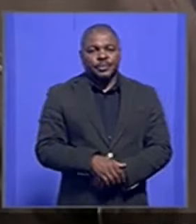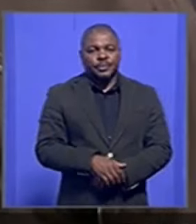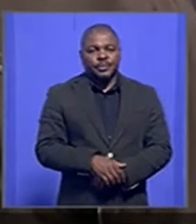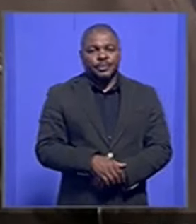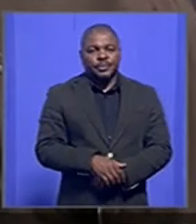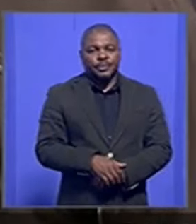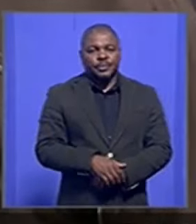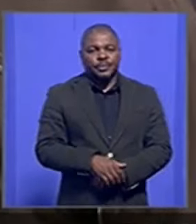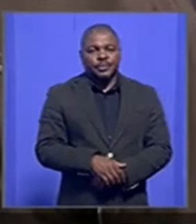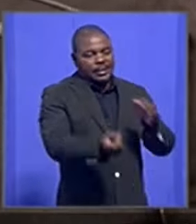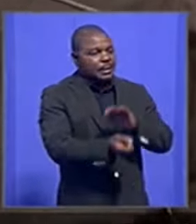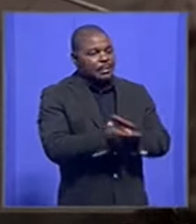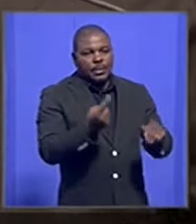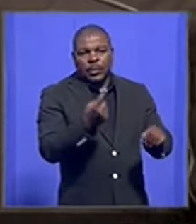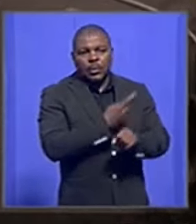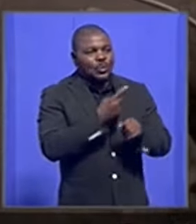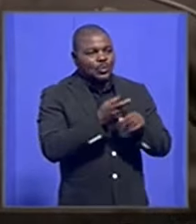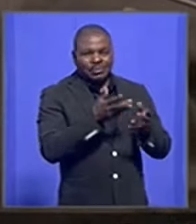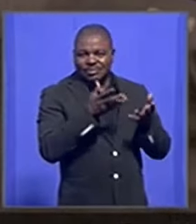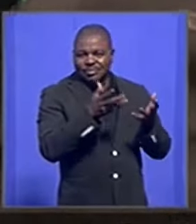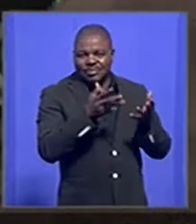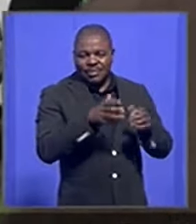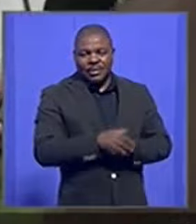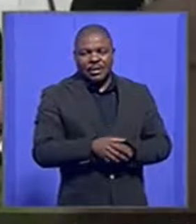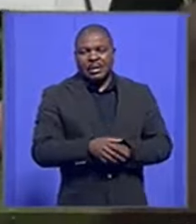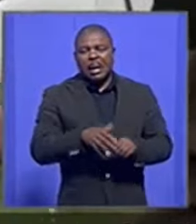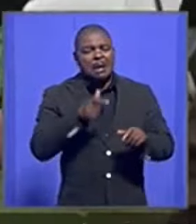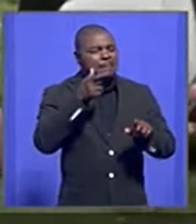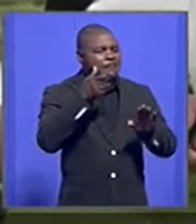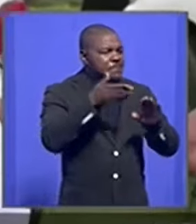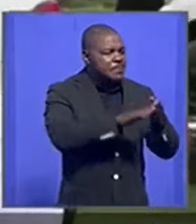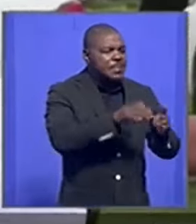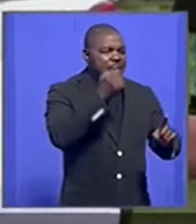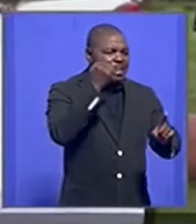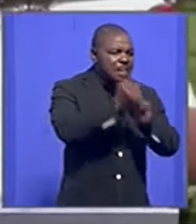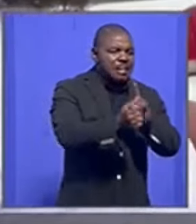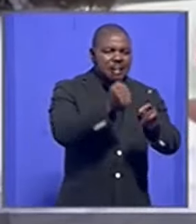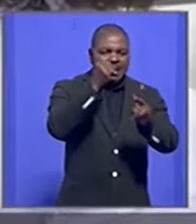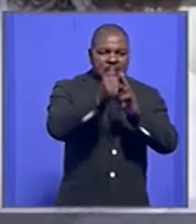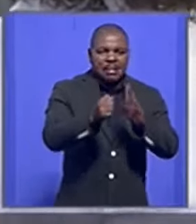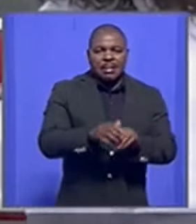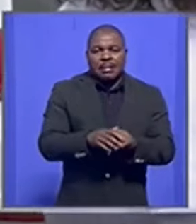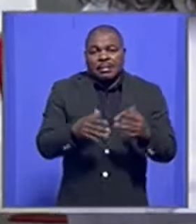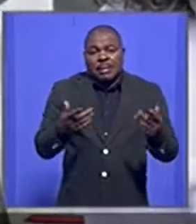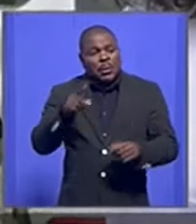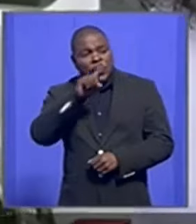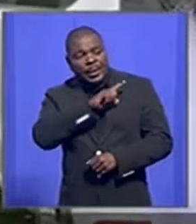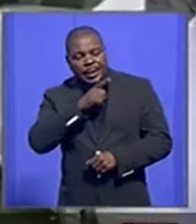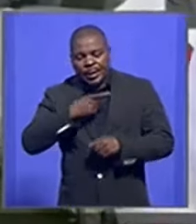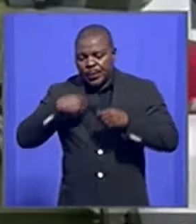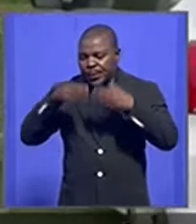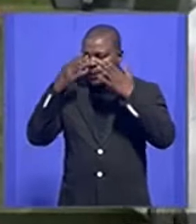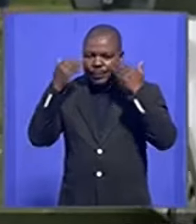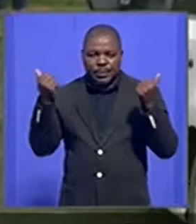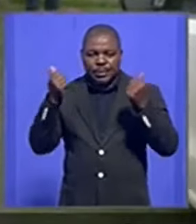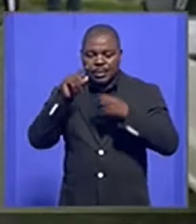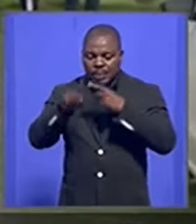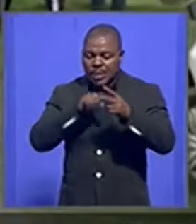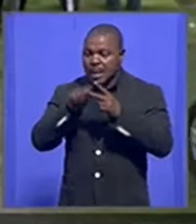This is common in our area. People are getting killed and we do not know the reasons behind and no one